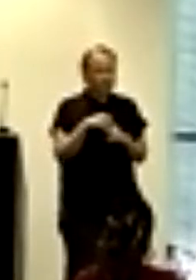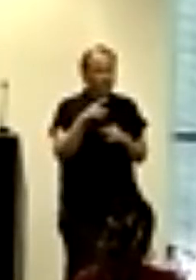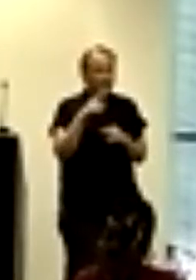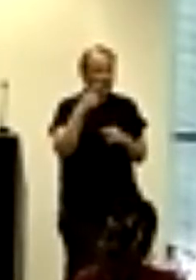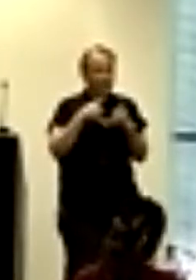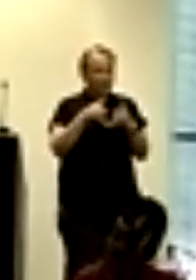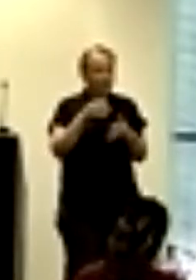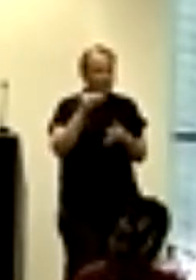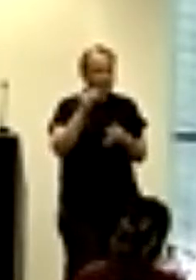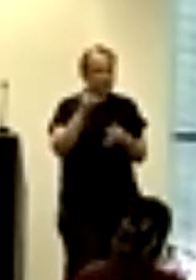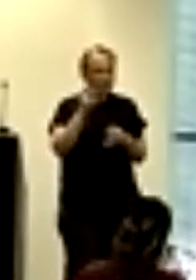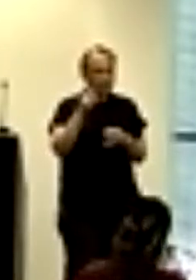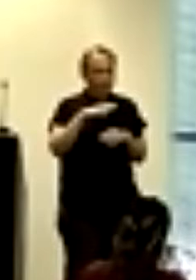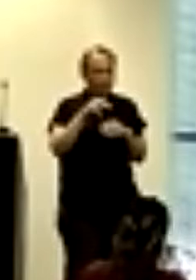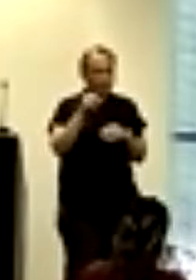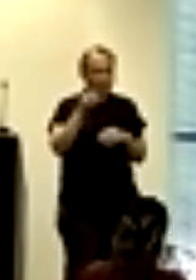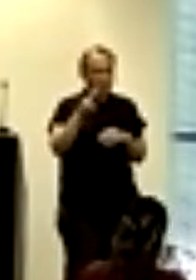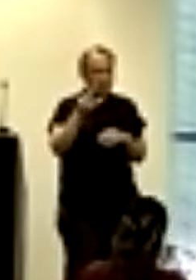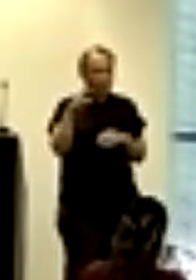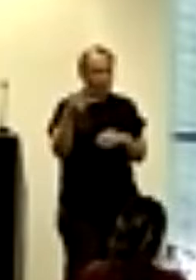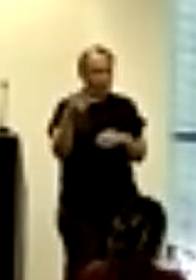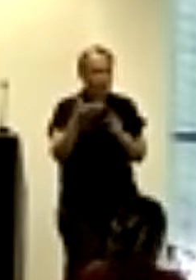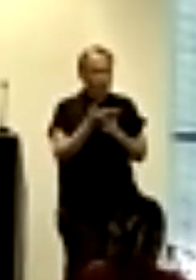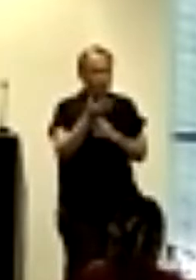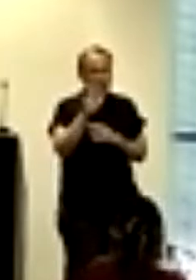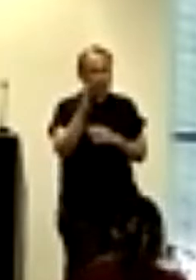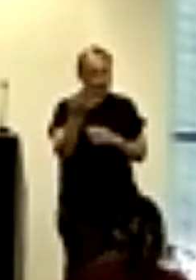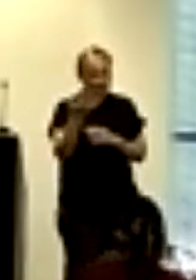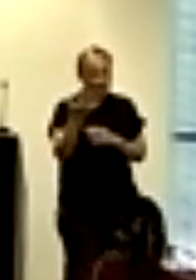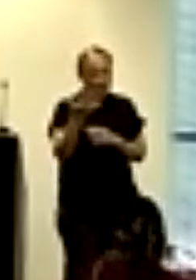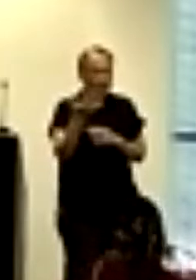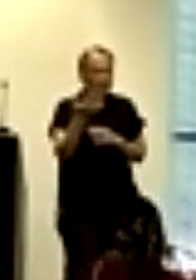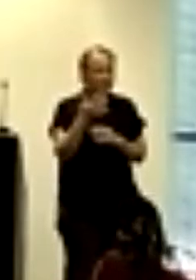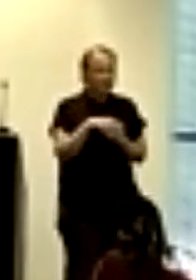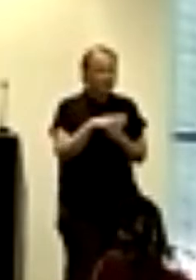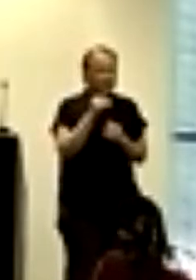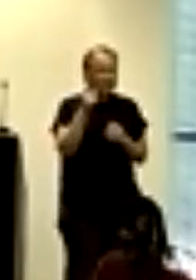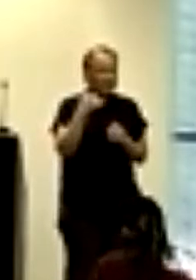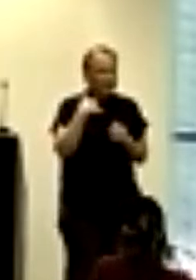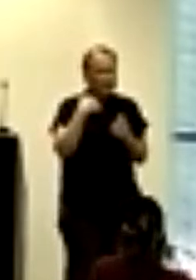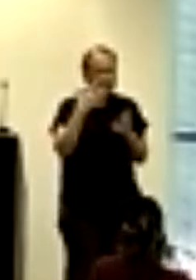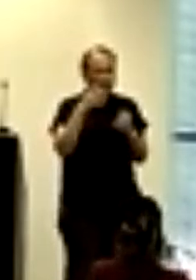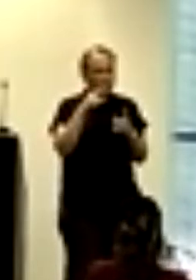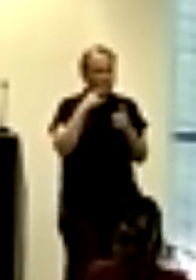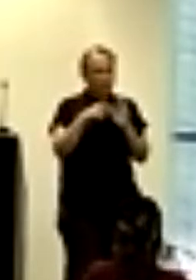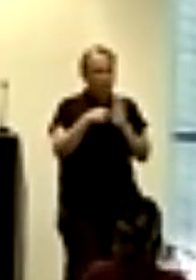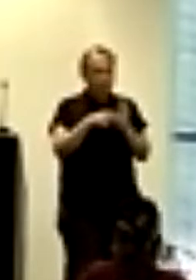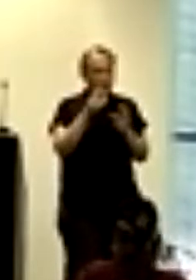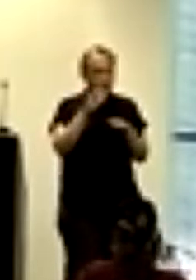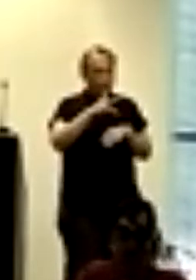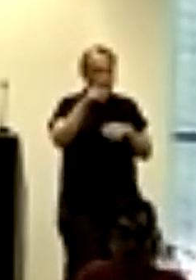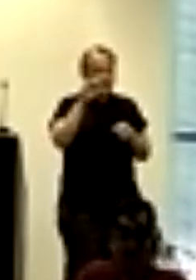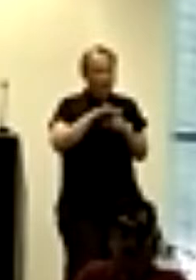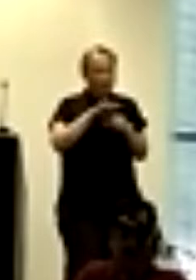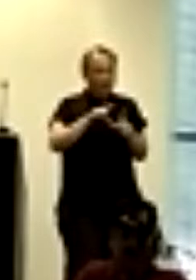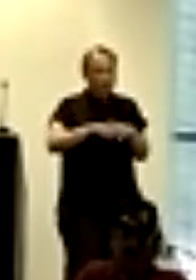Metal and Muscle is coming up November 3rd through 5th. And I want to highlight that early voting